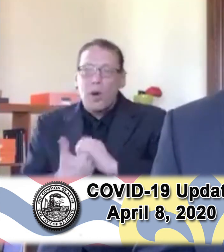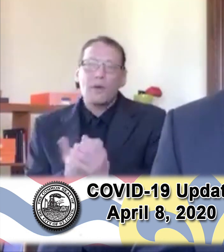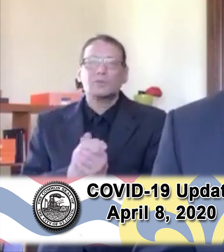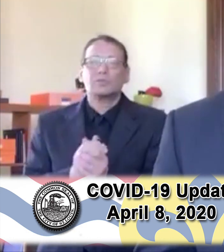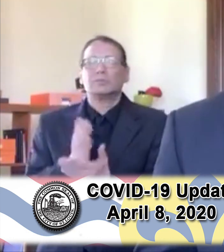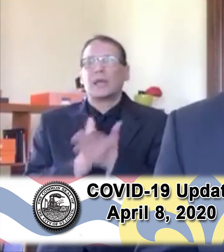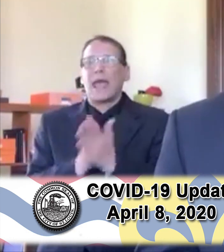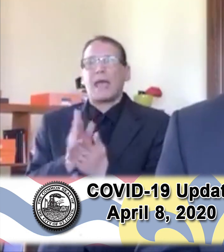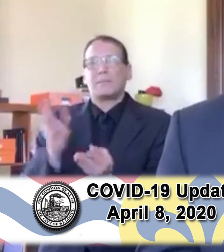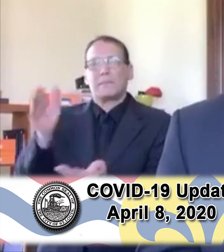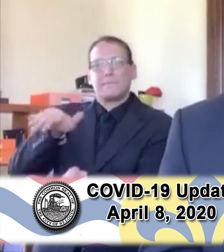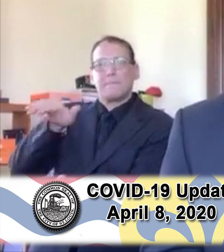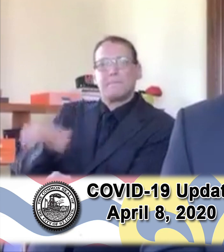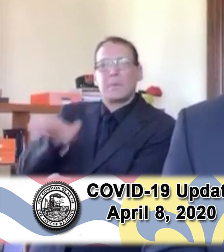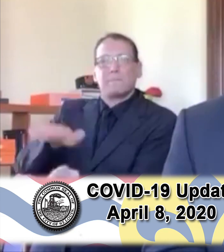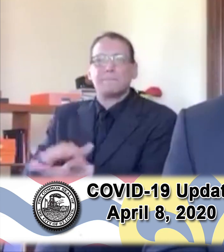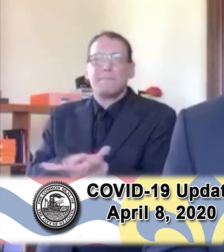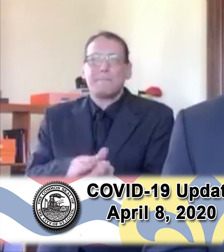water are not available.